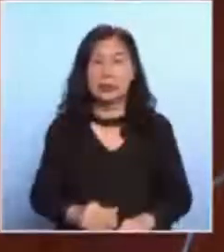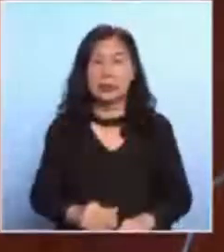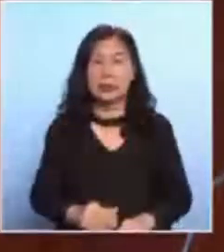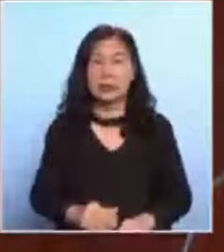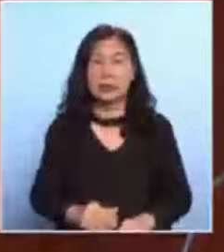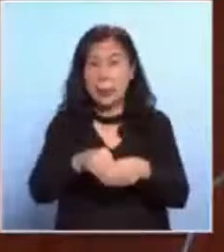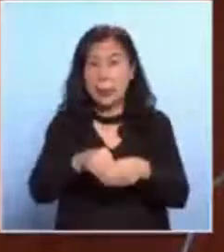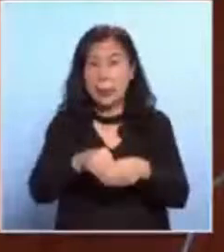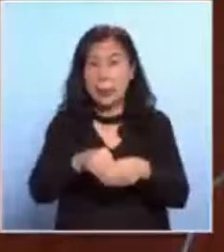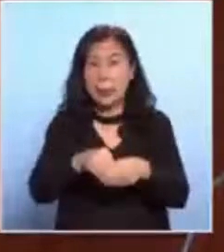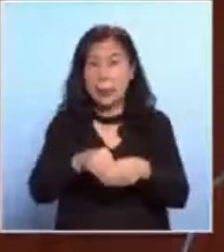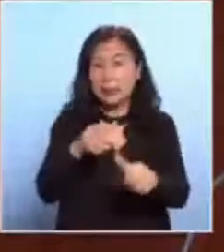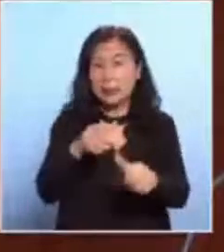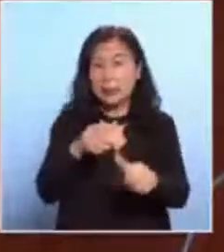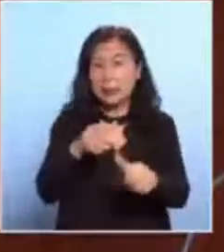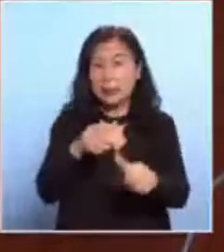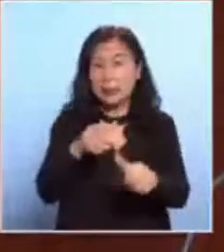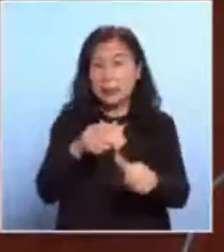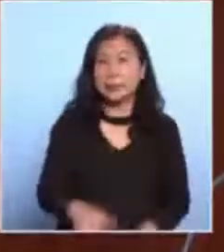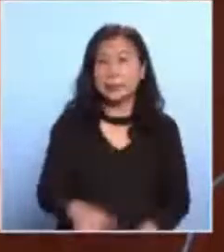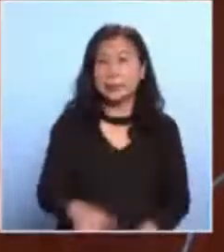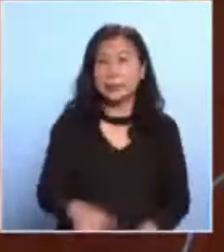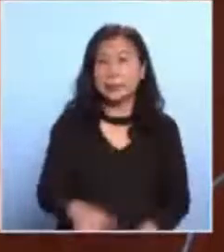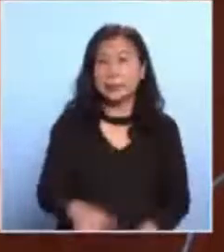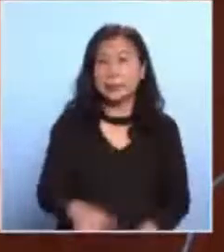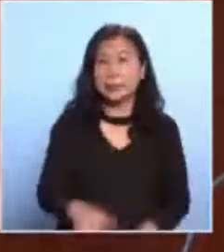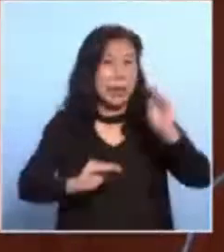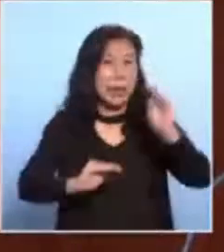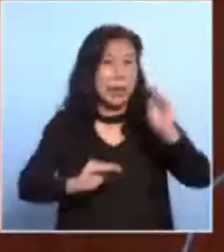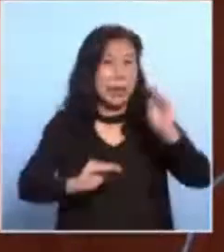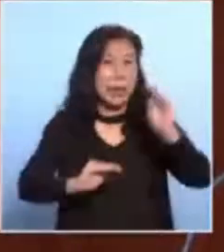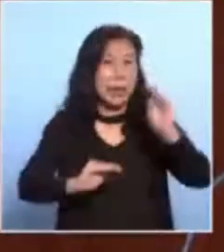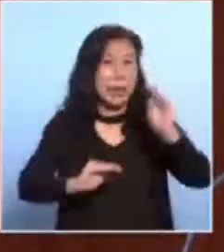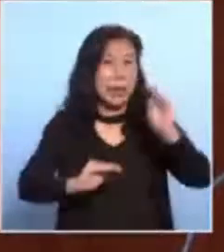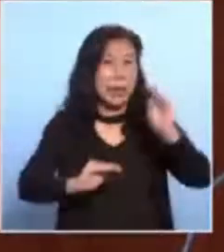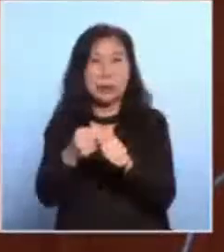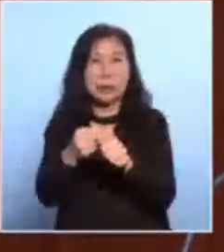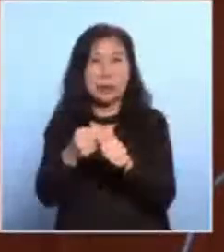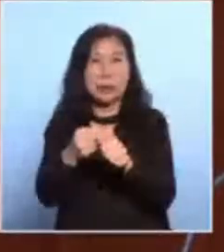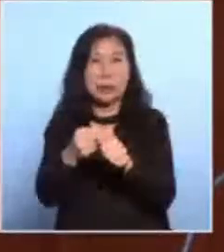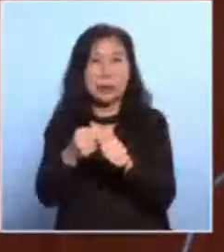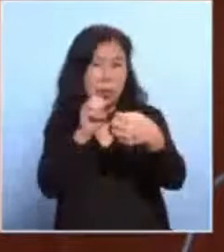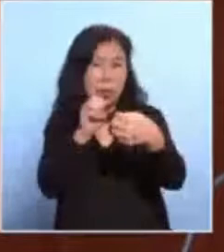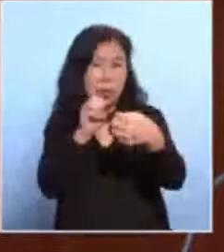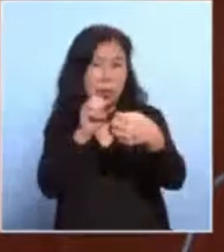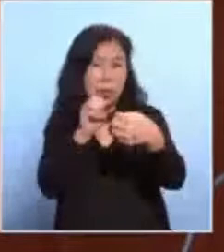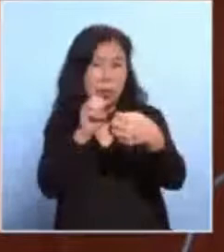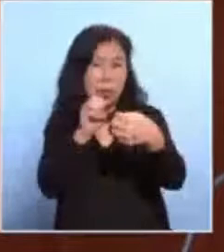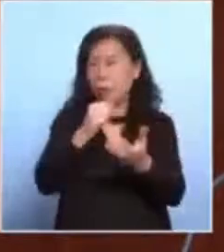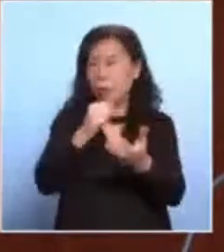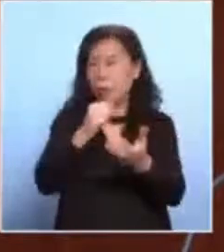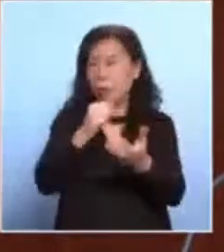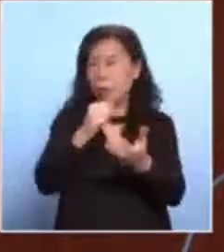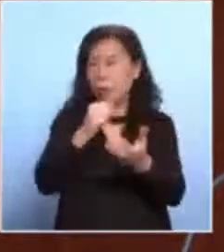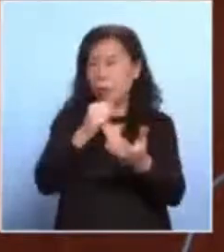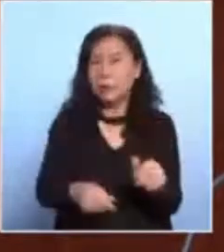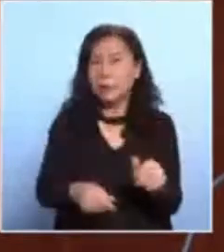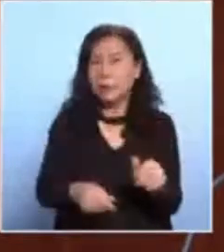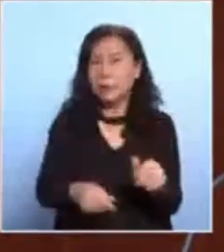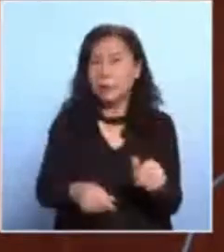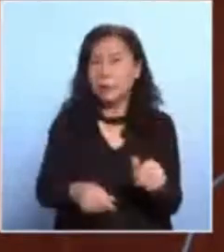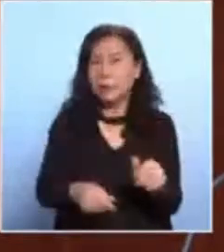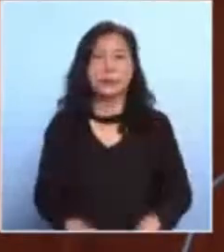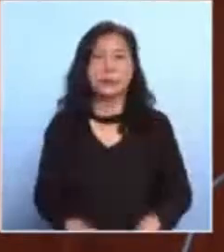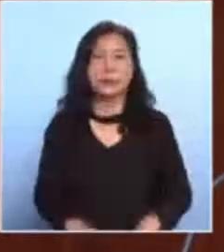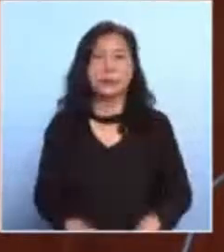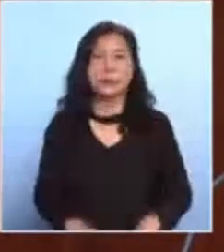assistance, care skills training, counseling and emotional support, etc., and in parallel, providing the elderly and persons